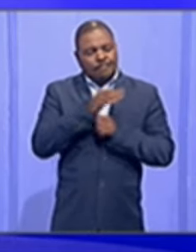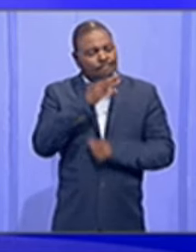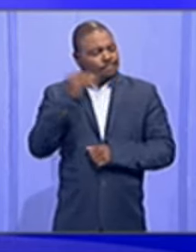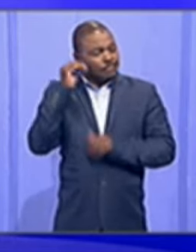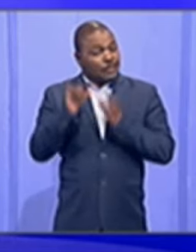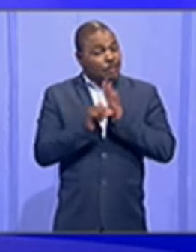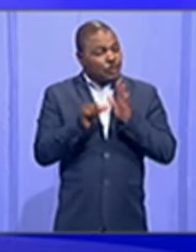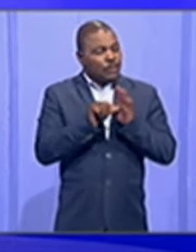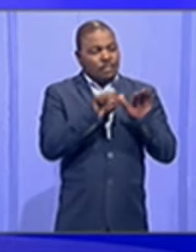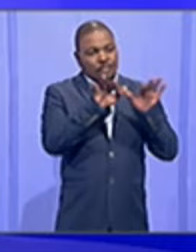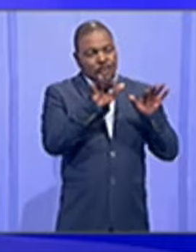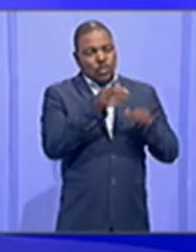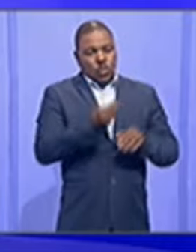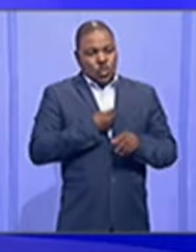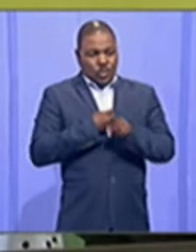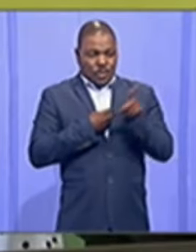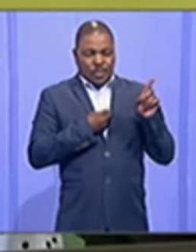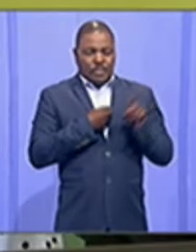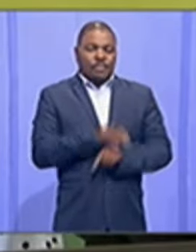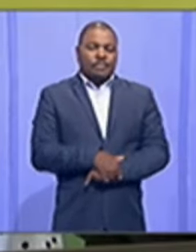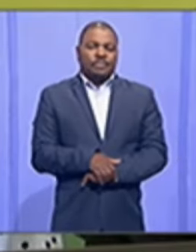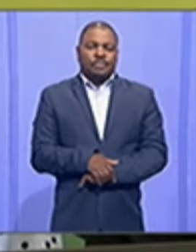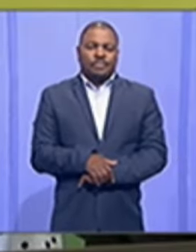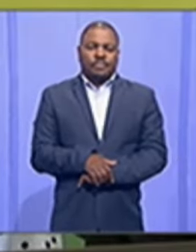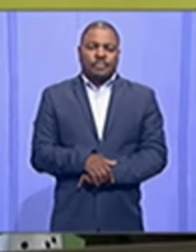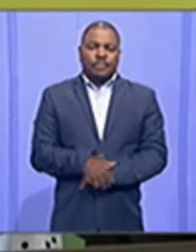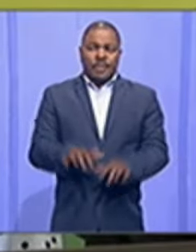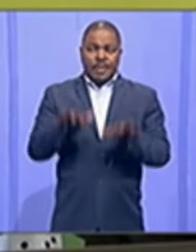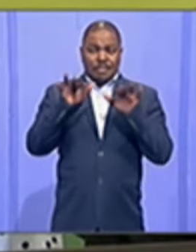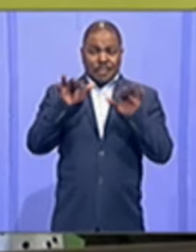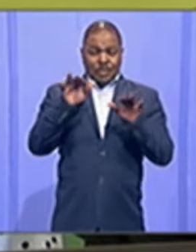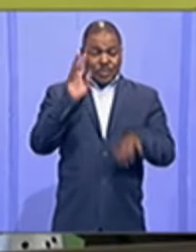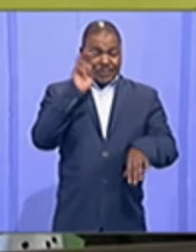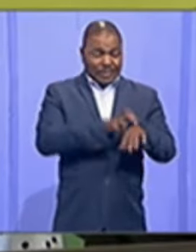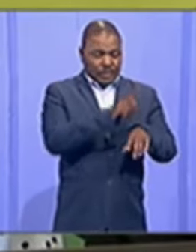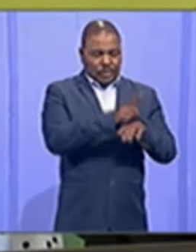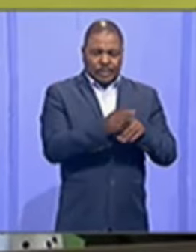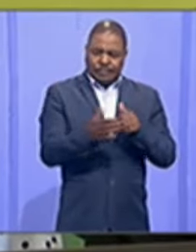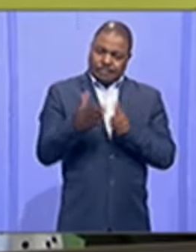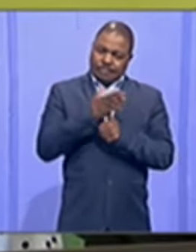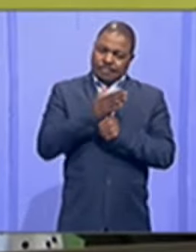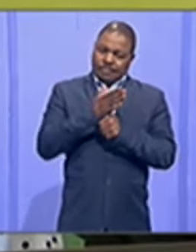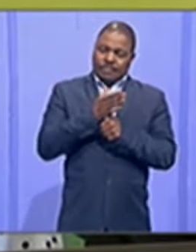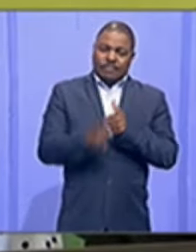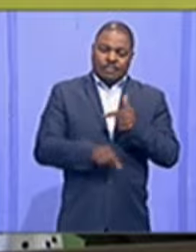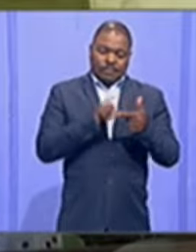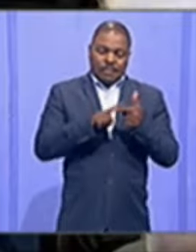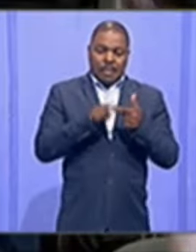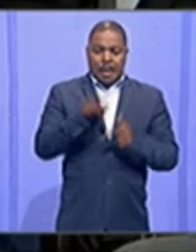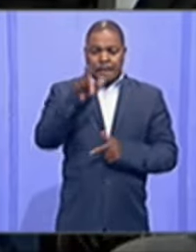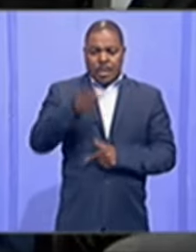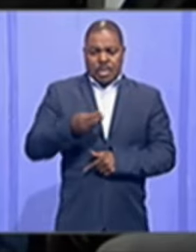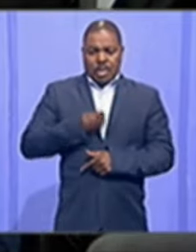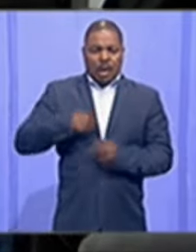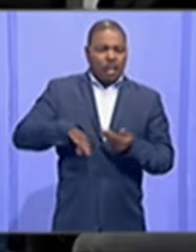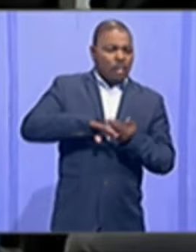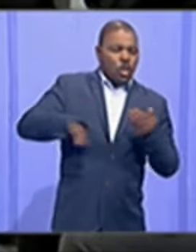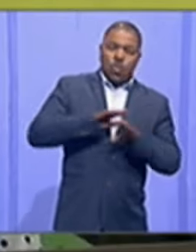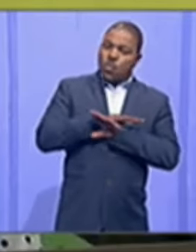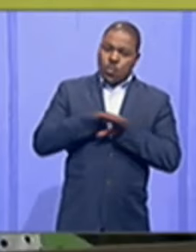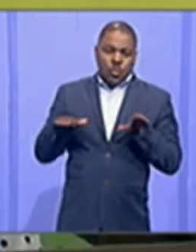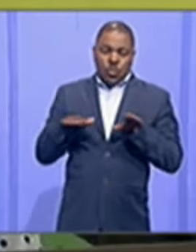baswa. One where the needs of our people come first, one where no young person must be left behind. We